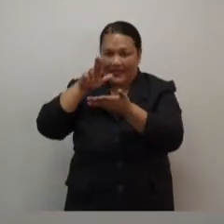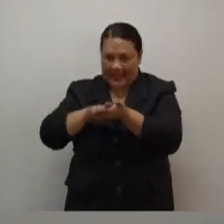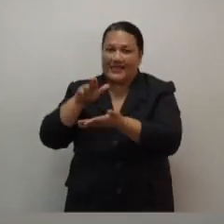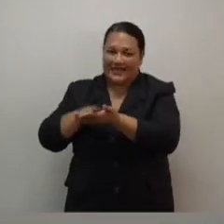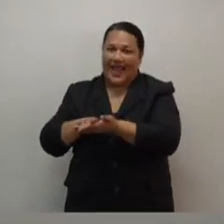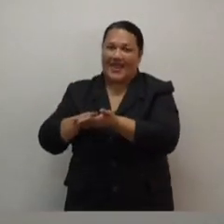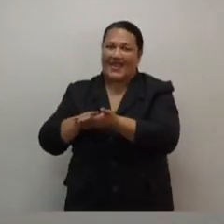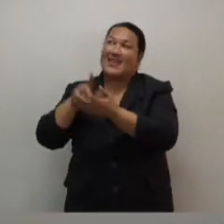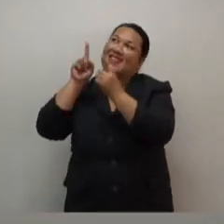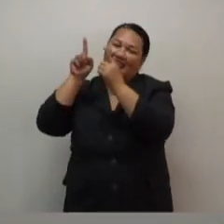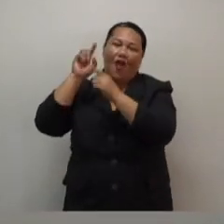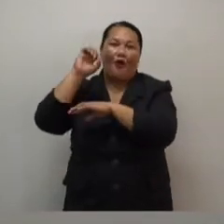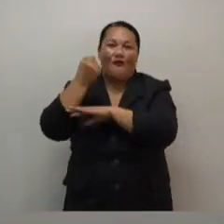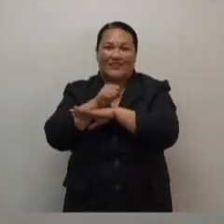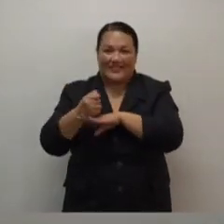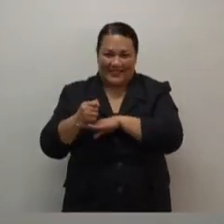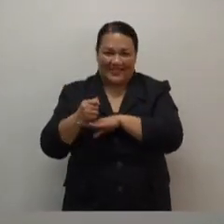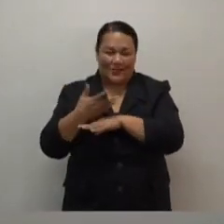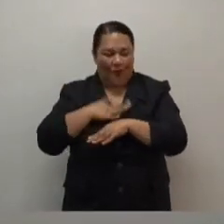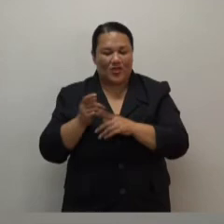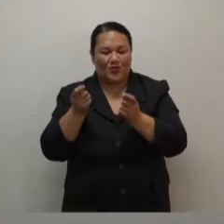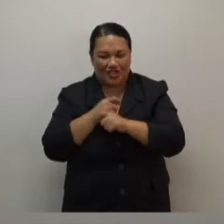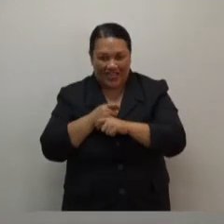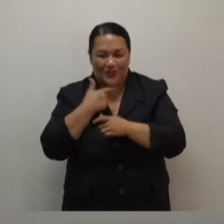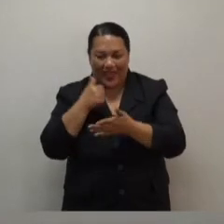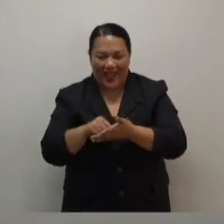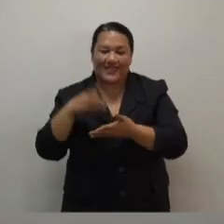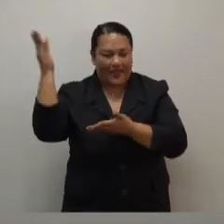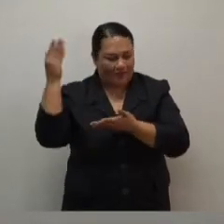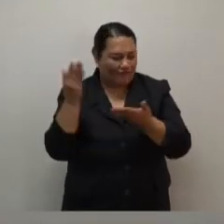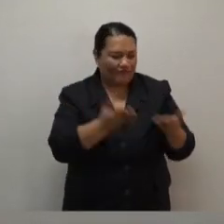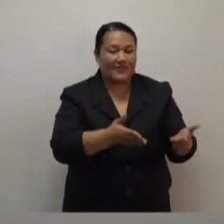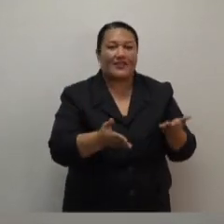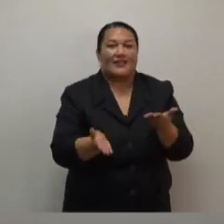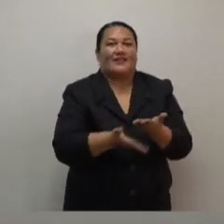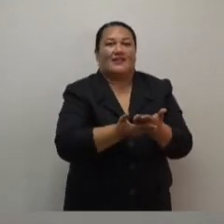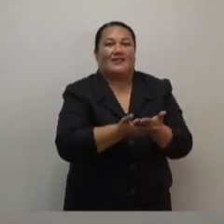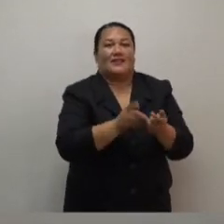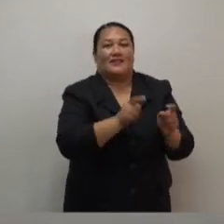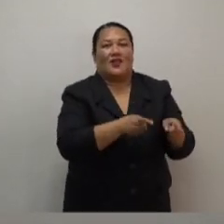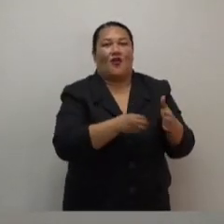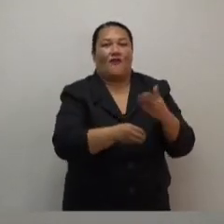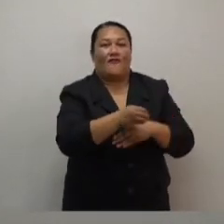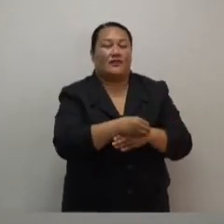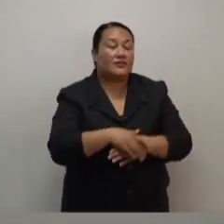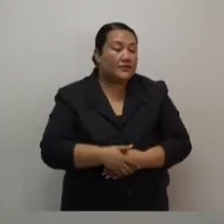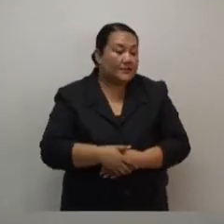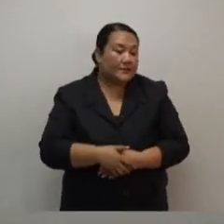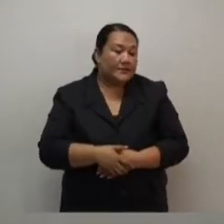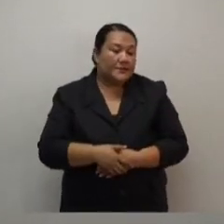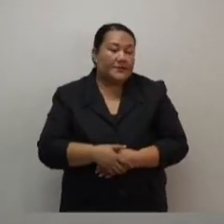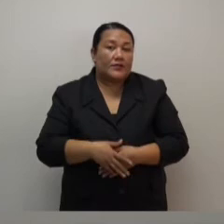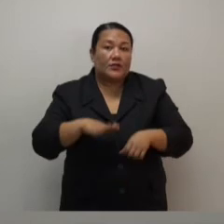completed application forms from the applicants wishing to change their name at all Fijian Elections Offices throughout Fiji. And we know